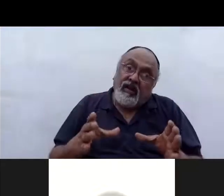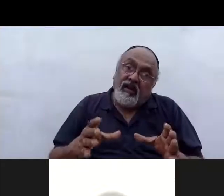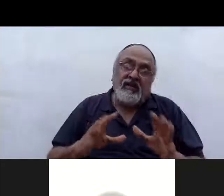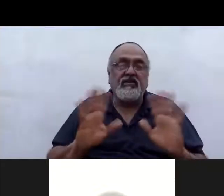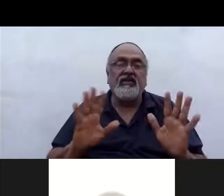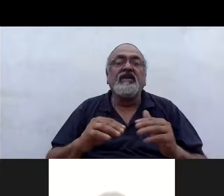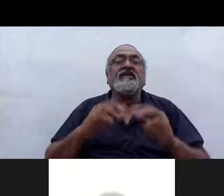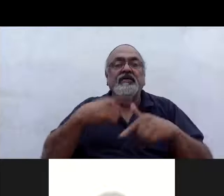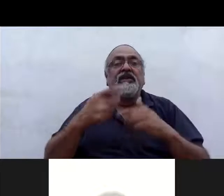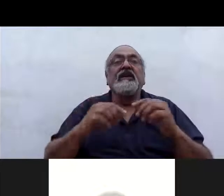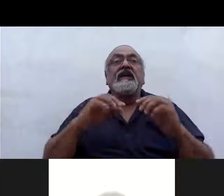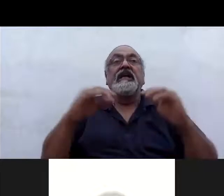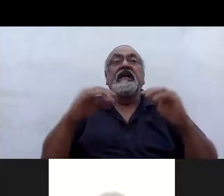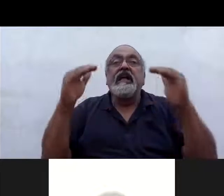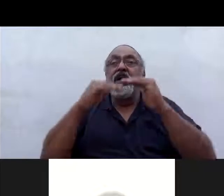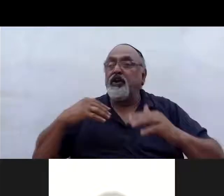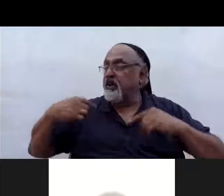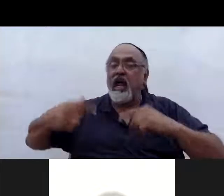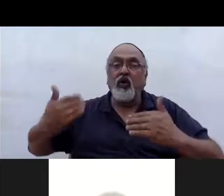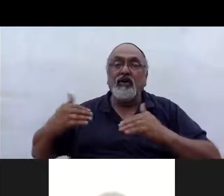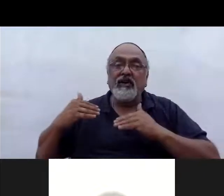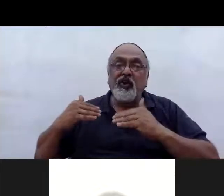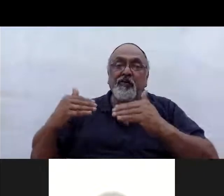something that is contemporary. Only then